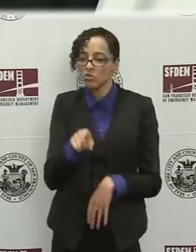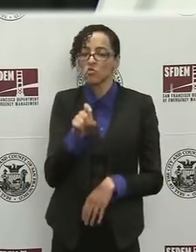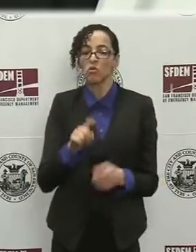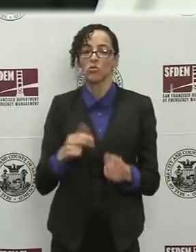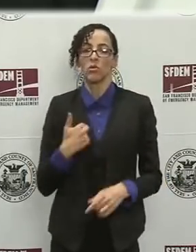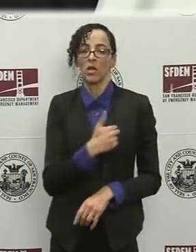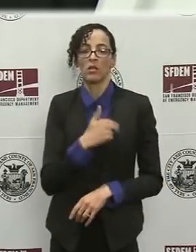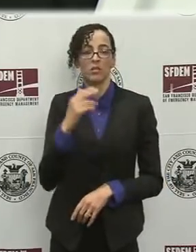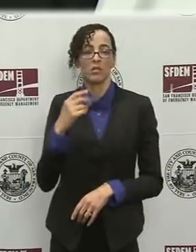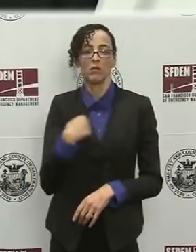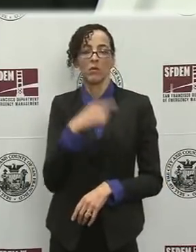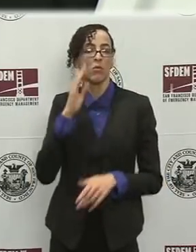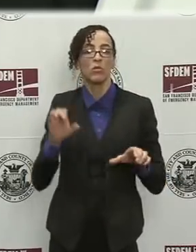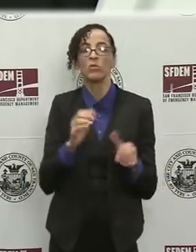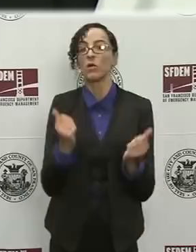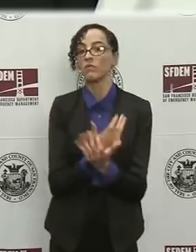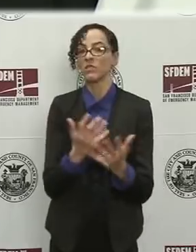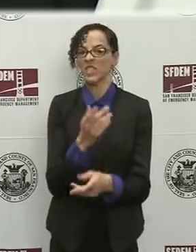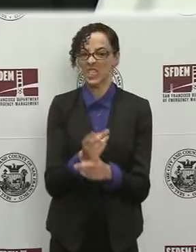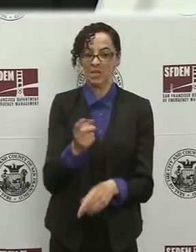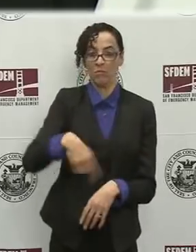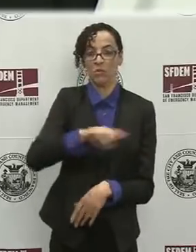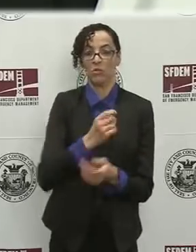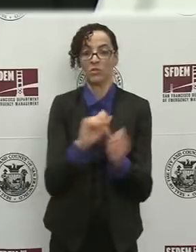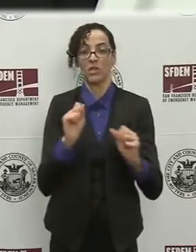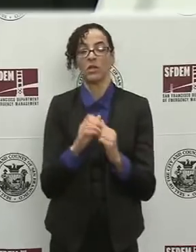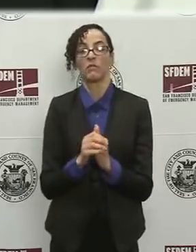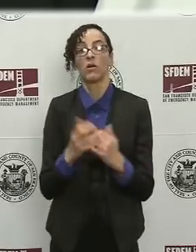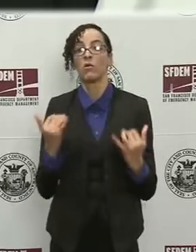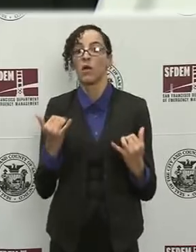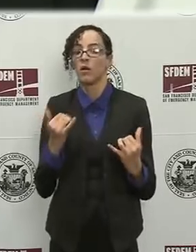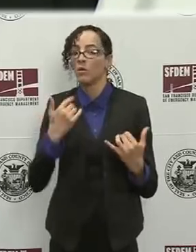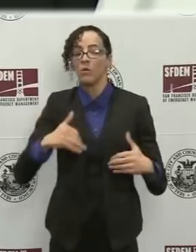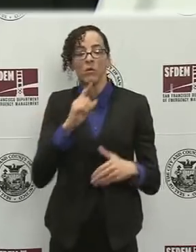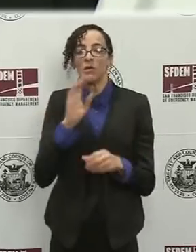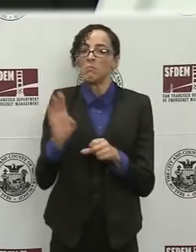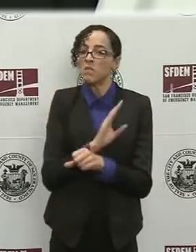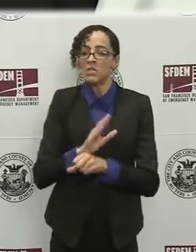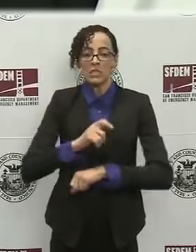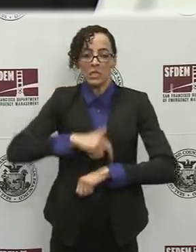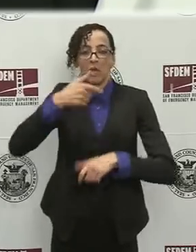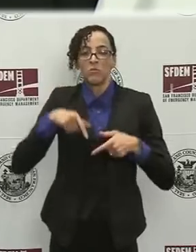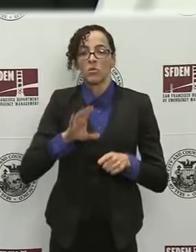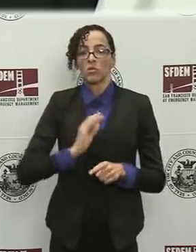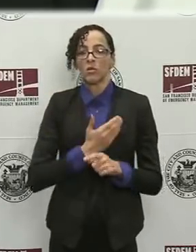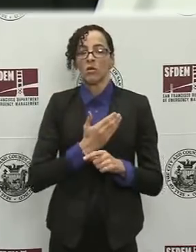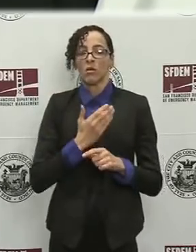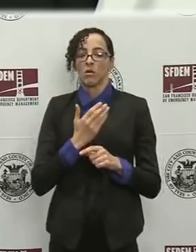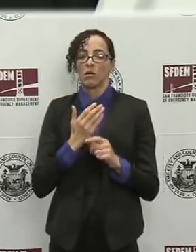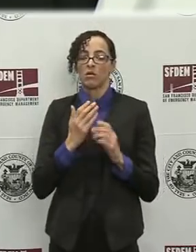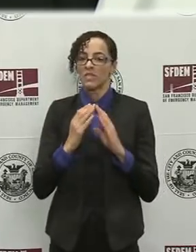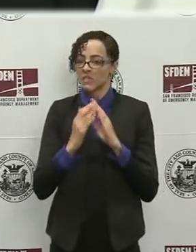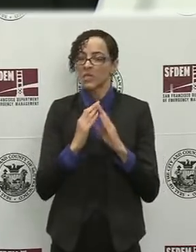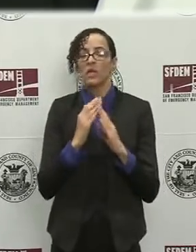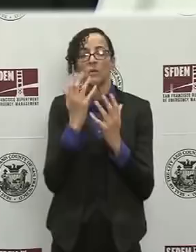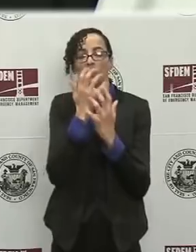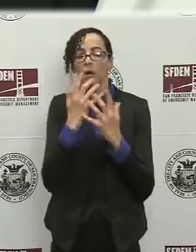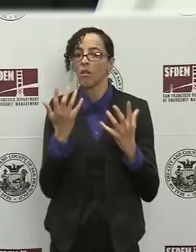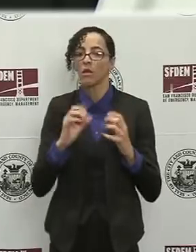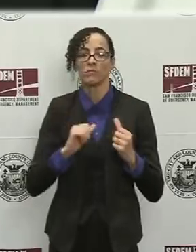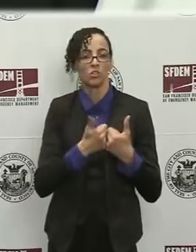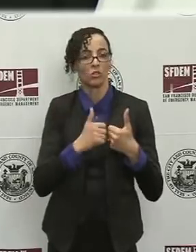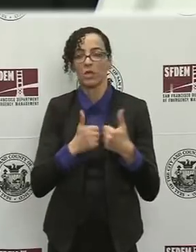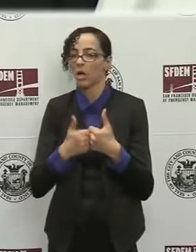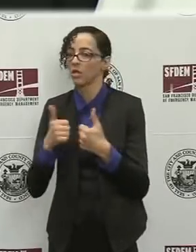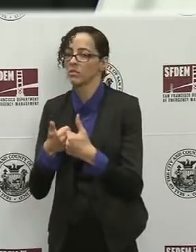busy times in our city, a lot of real challenges, and again, this weekend, I want to thank people here in